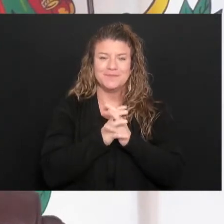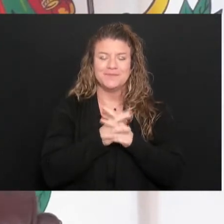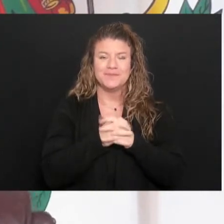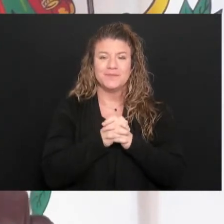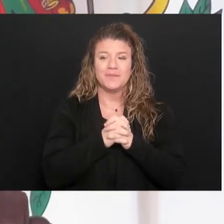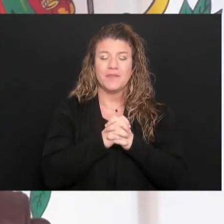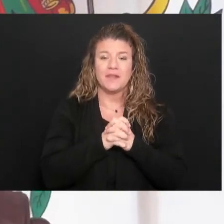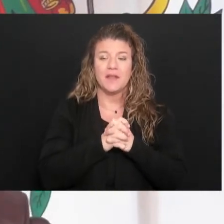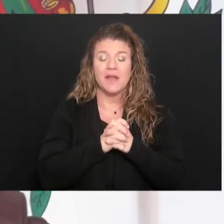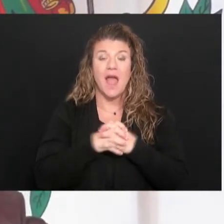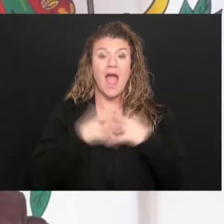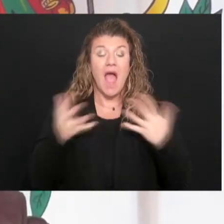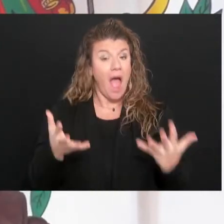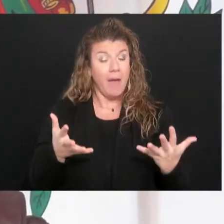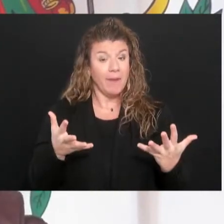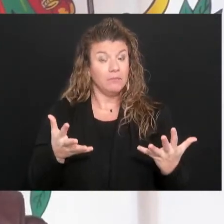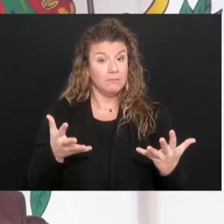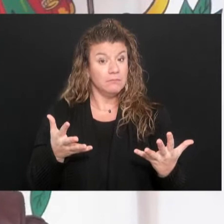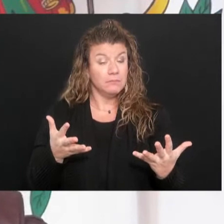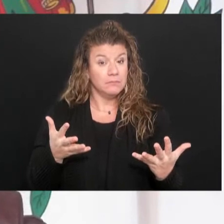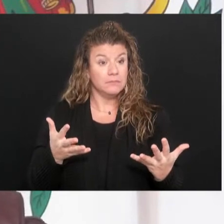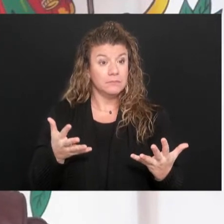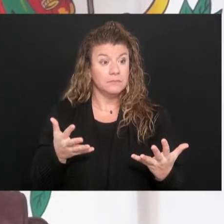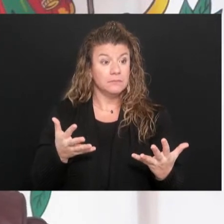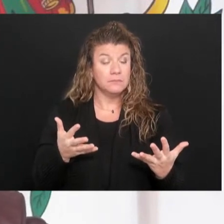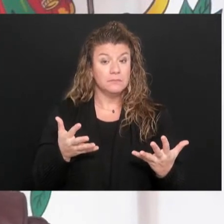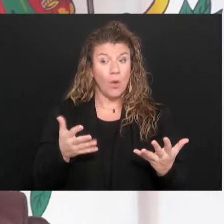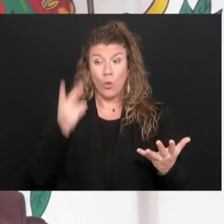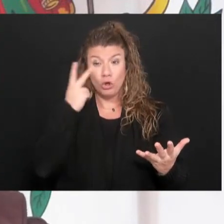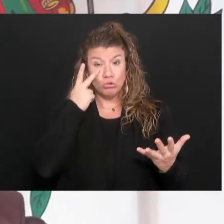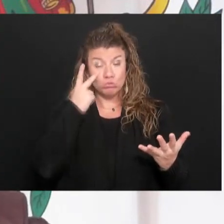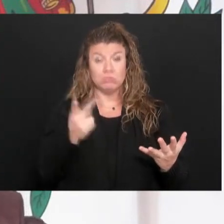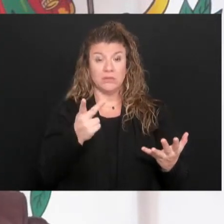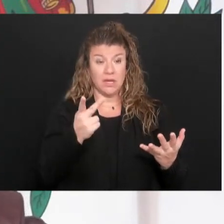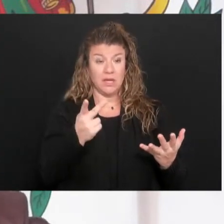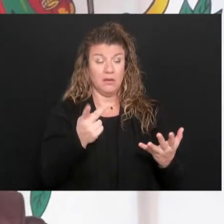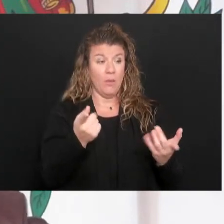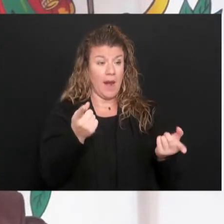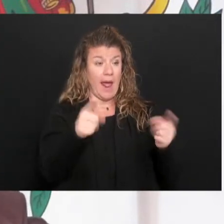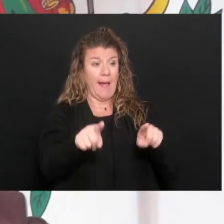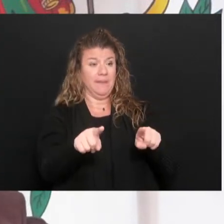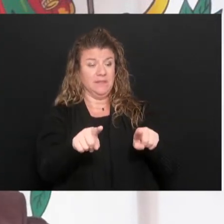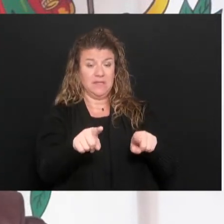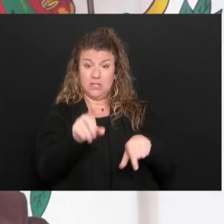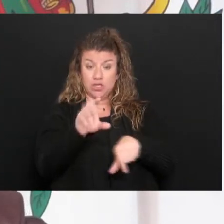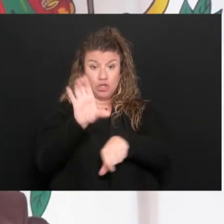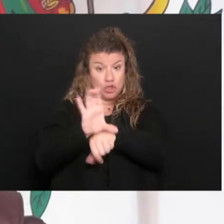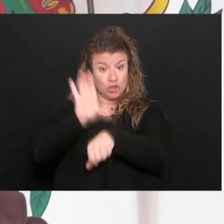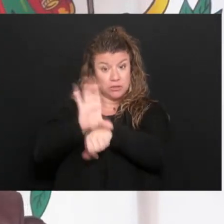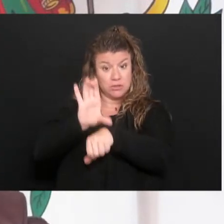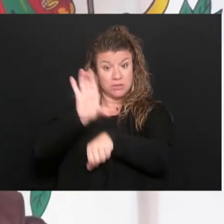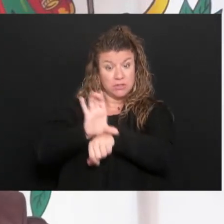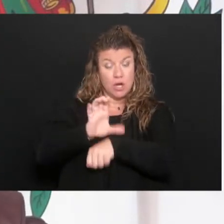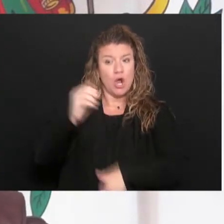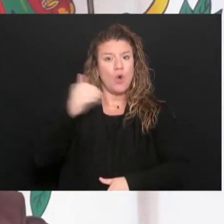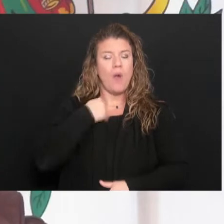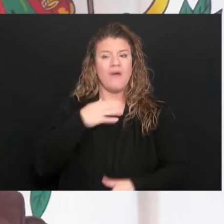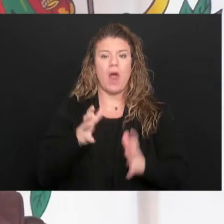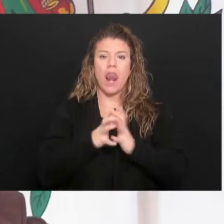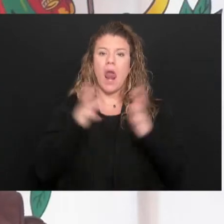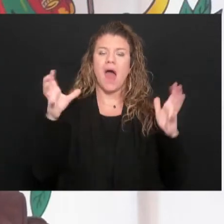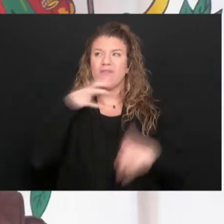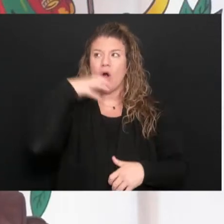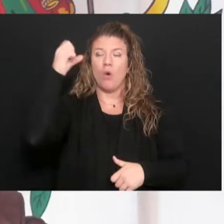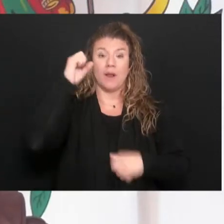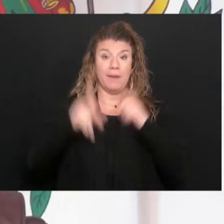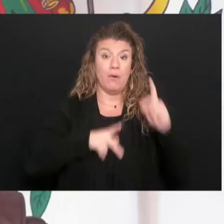It just stands to reason that, in our churches, we have a lot of elderly people that